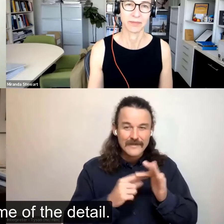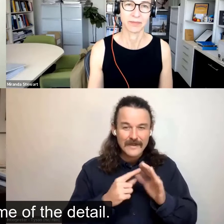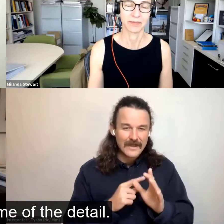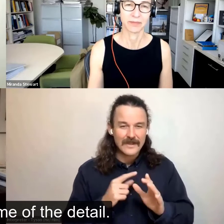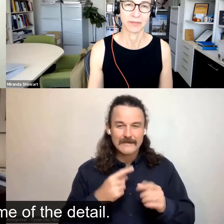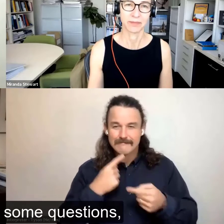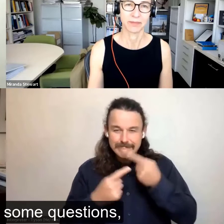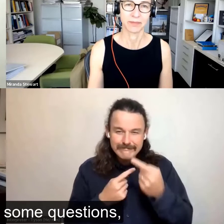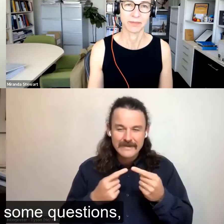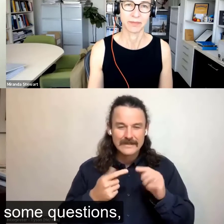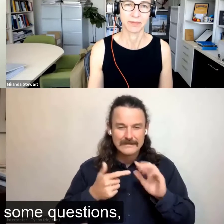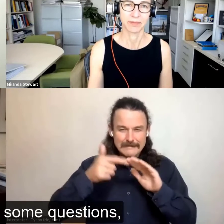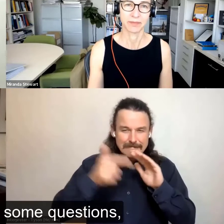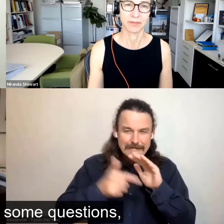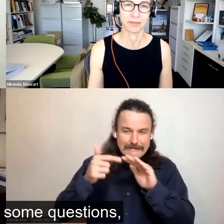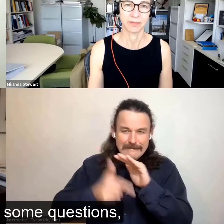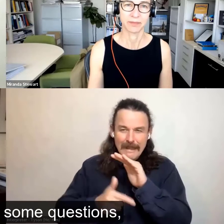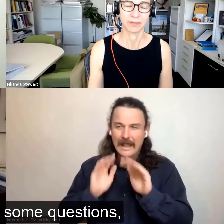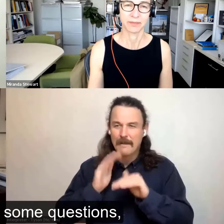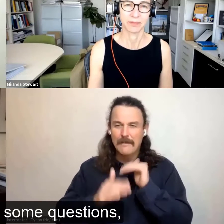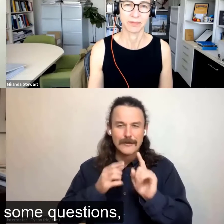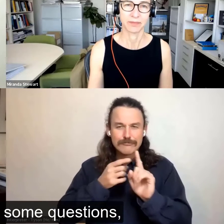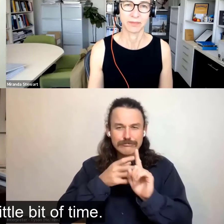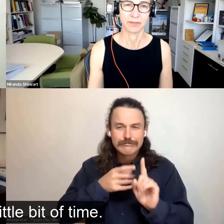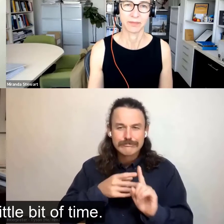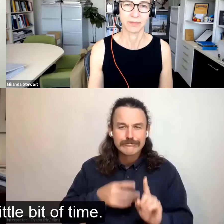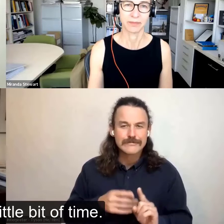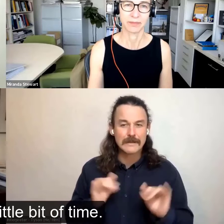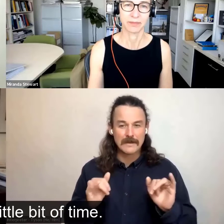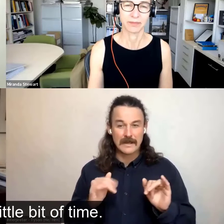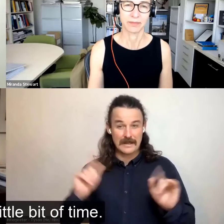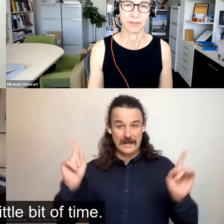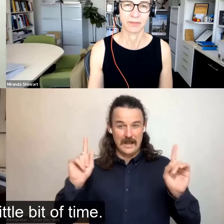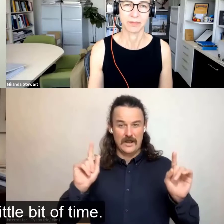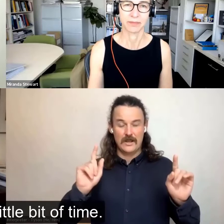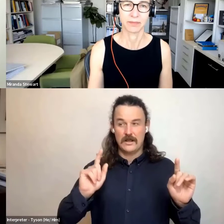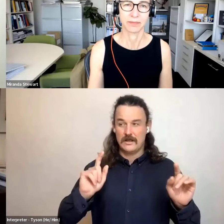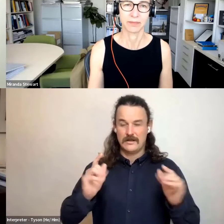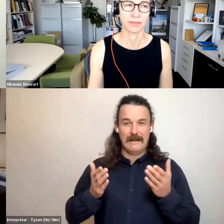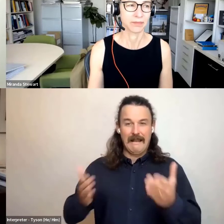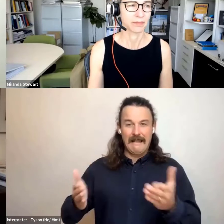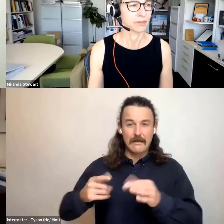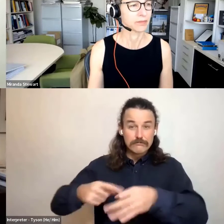detail. We might go to some questions. We've got a little bit of time.